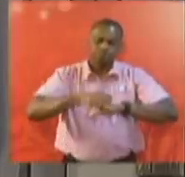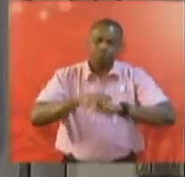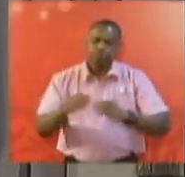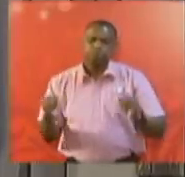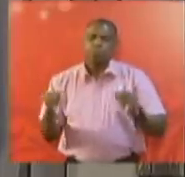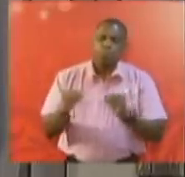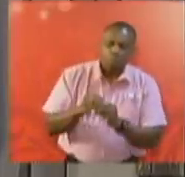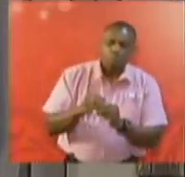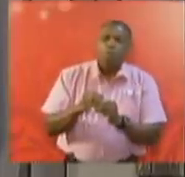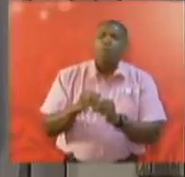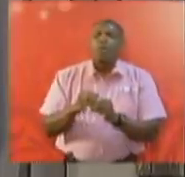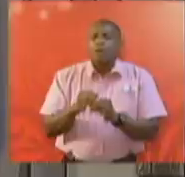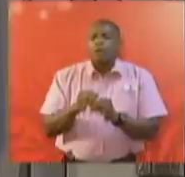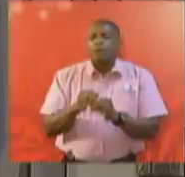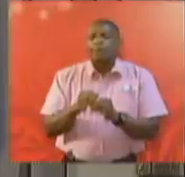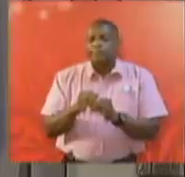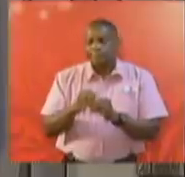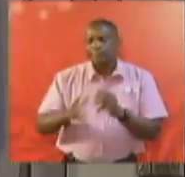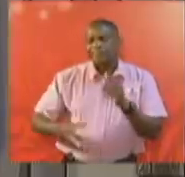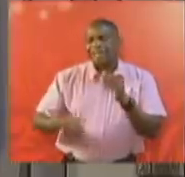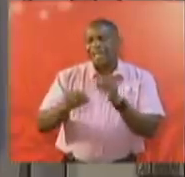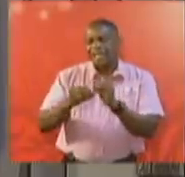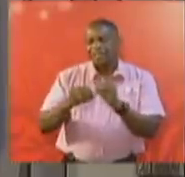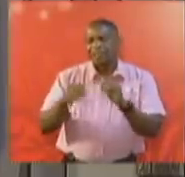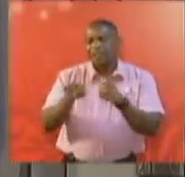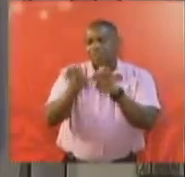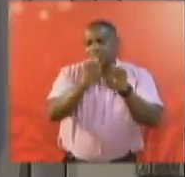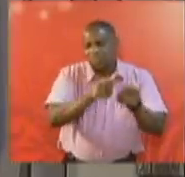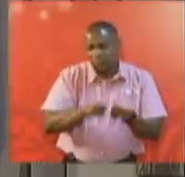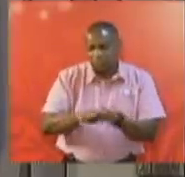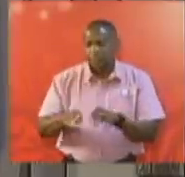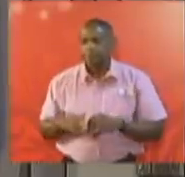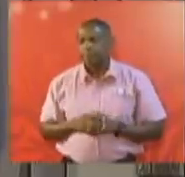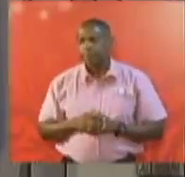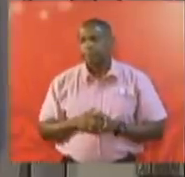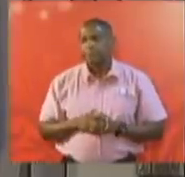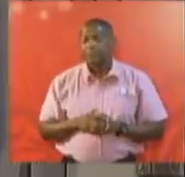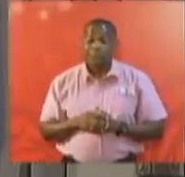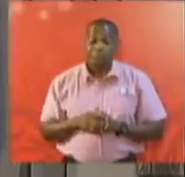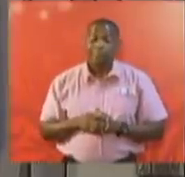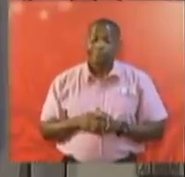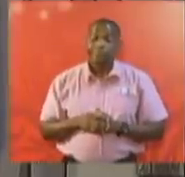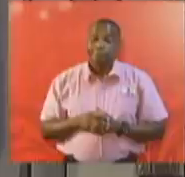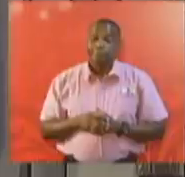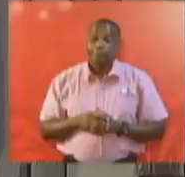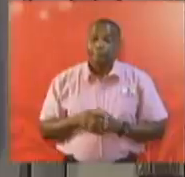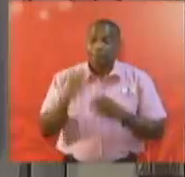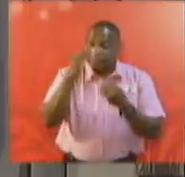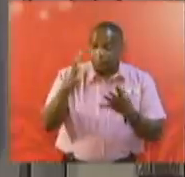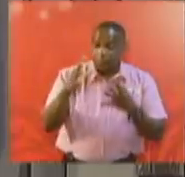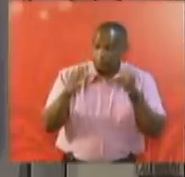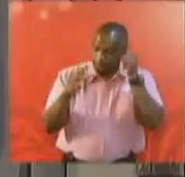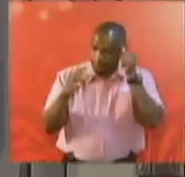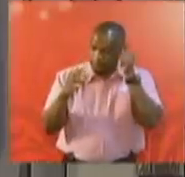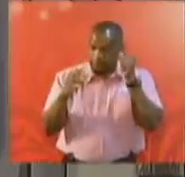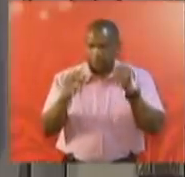Van Kerkhoff is a simple one. Until we have a magic bullet, the magic bullet